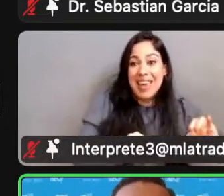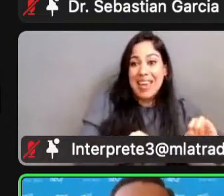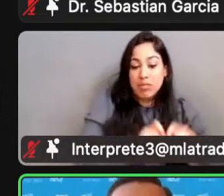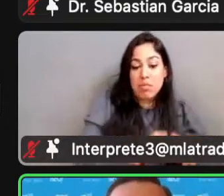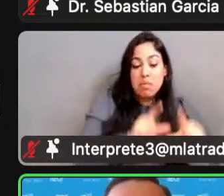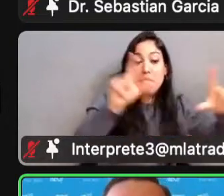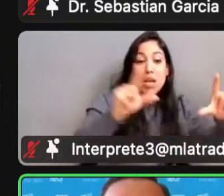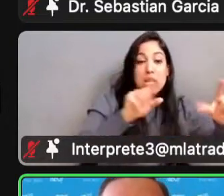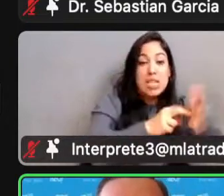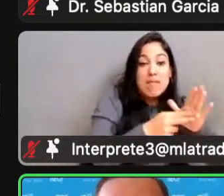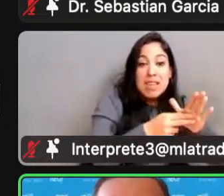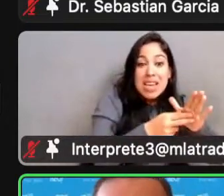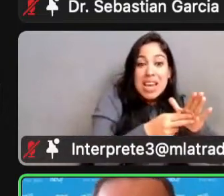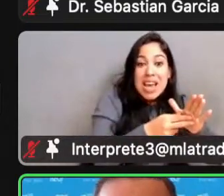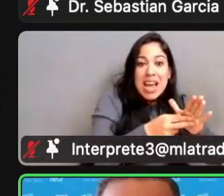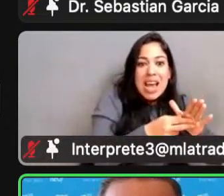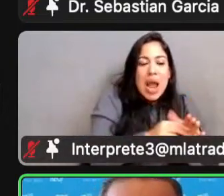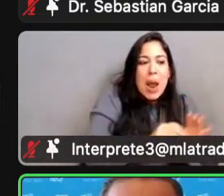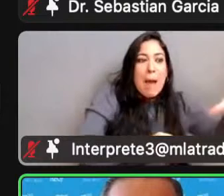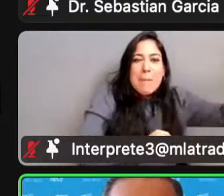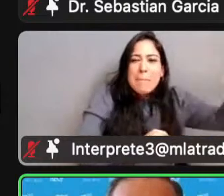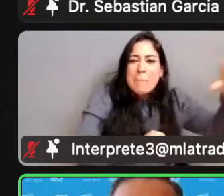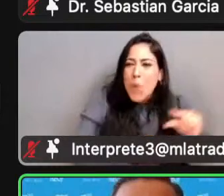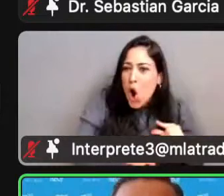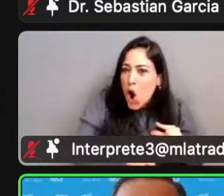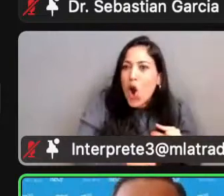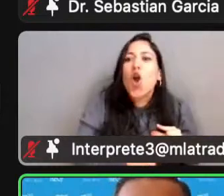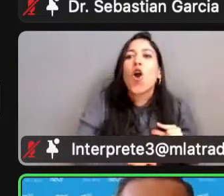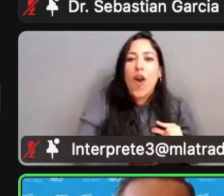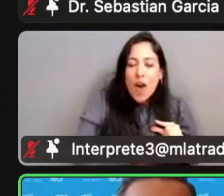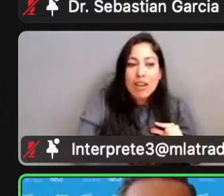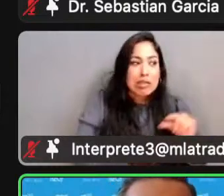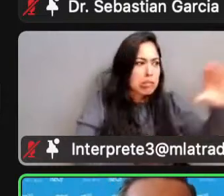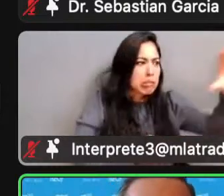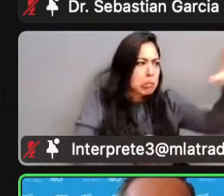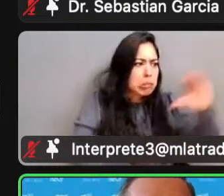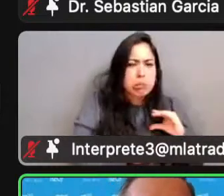side, that the greater this inequality is,